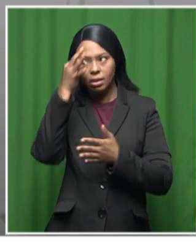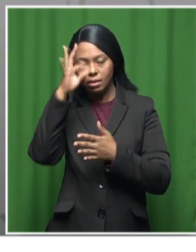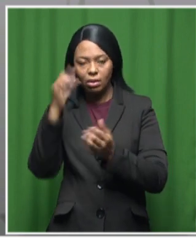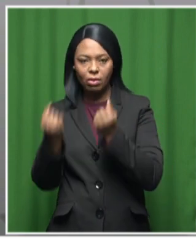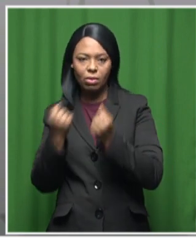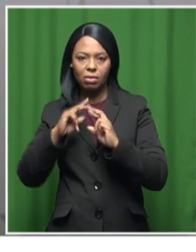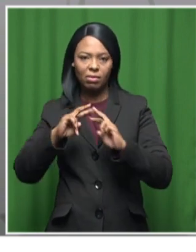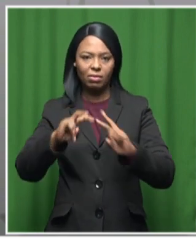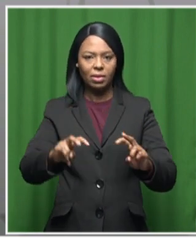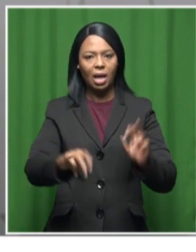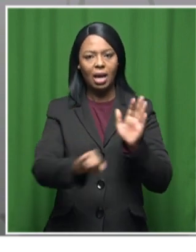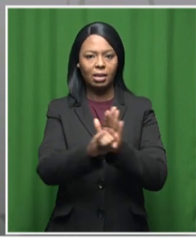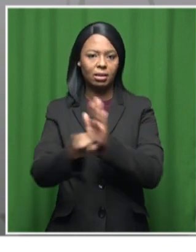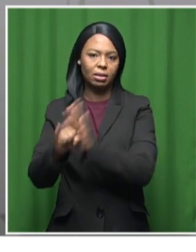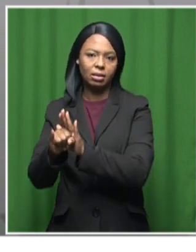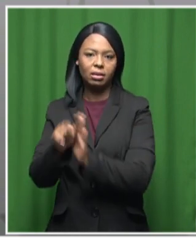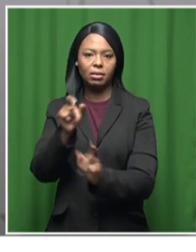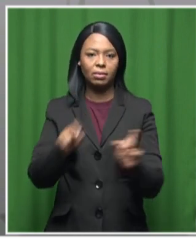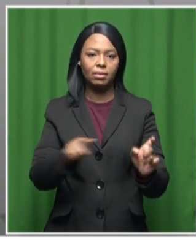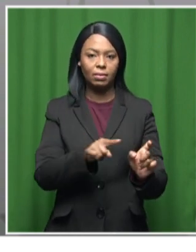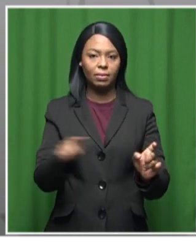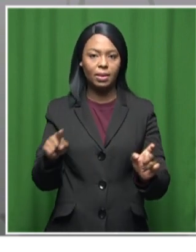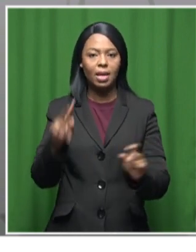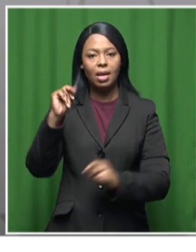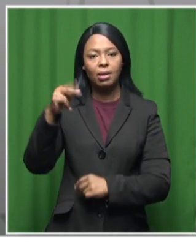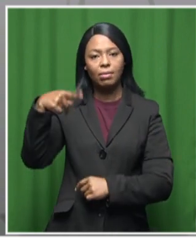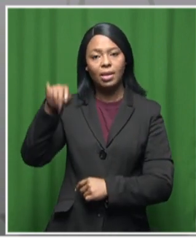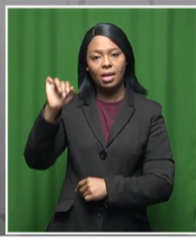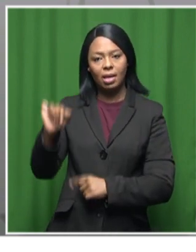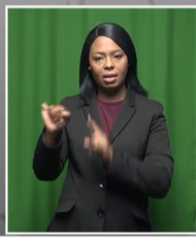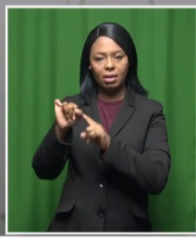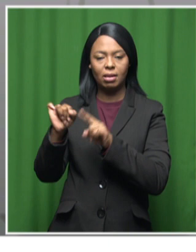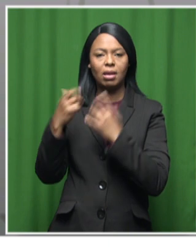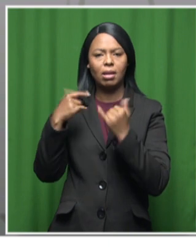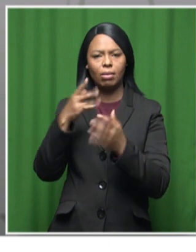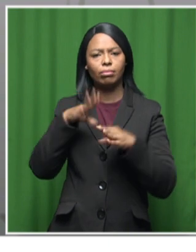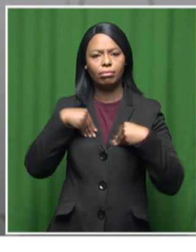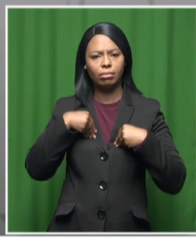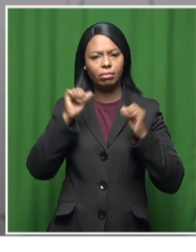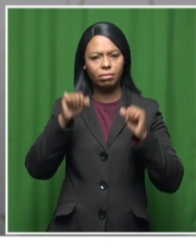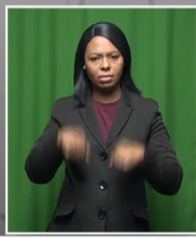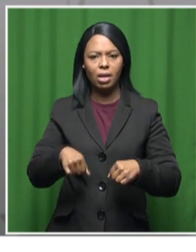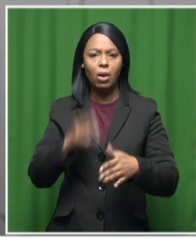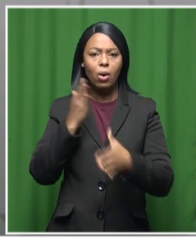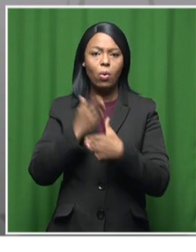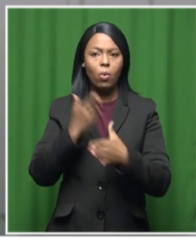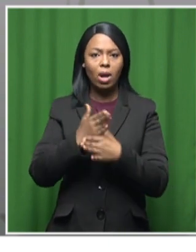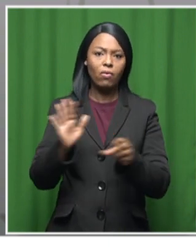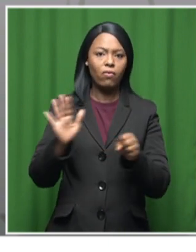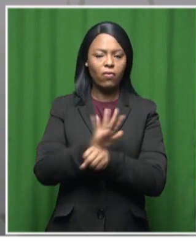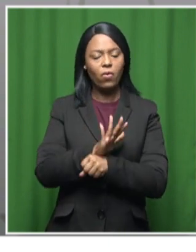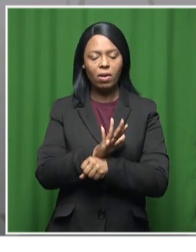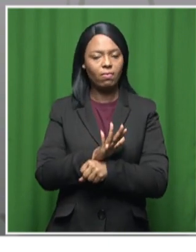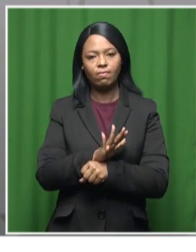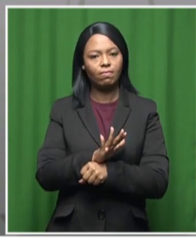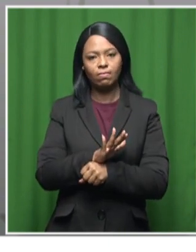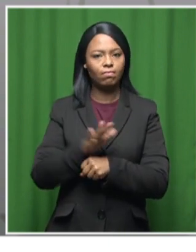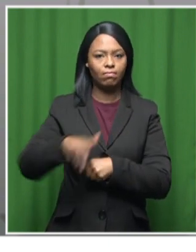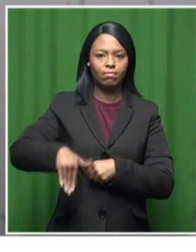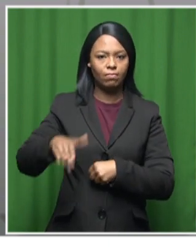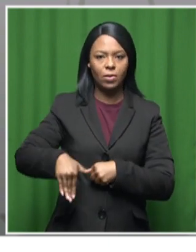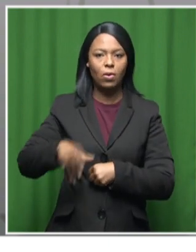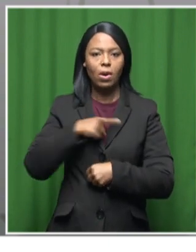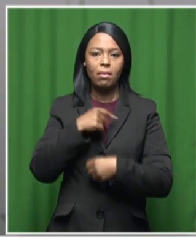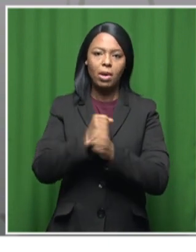identity parade. At the time, the National Prosecuting Authority admitted that it did not do all the necessary work to ensure that